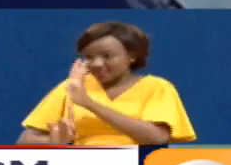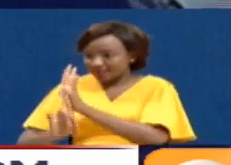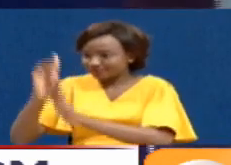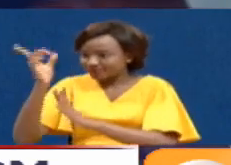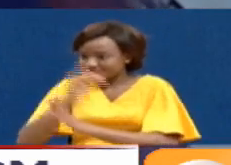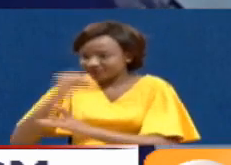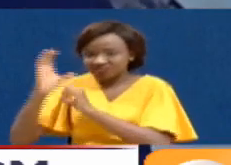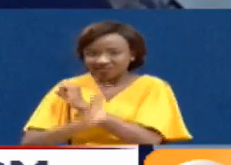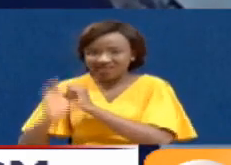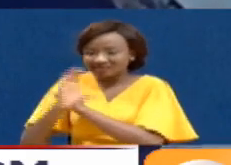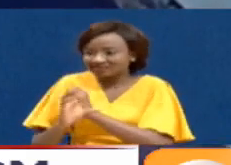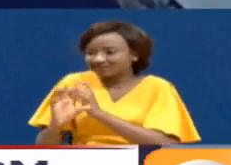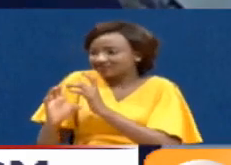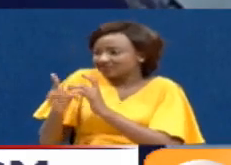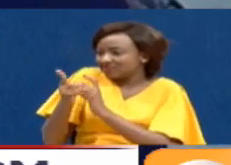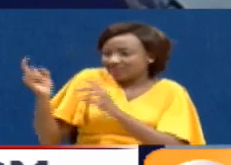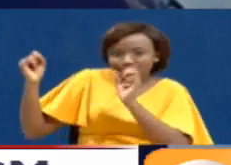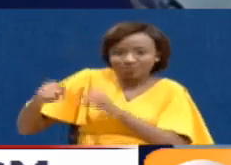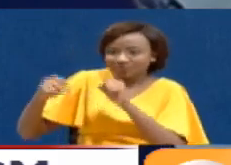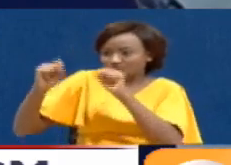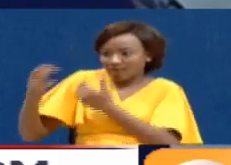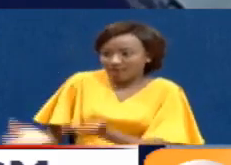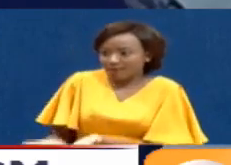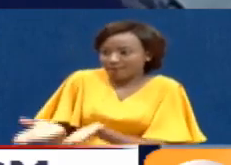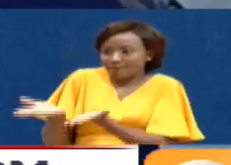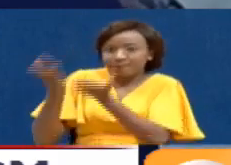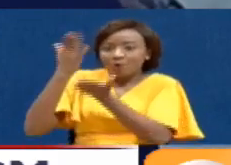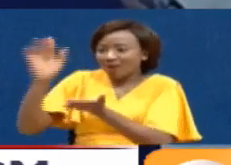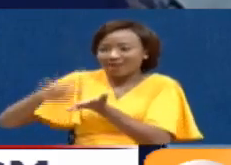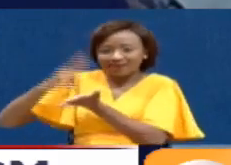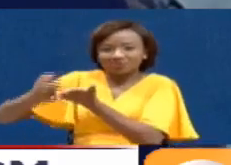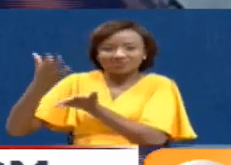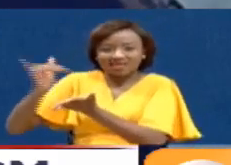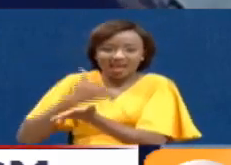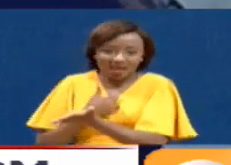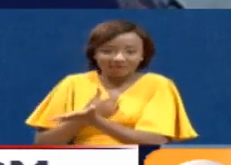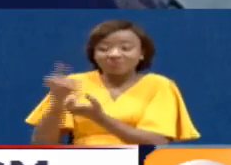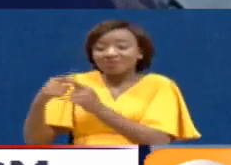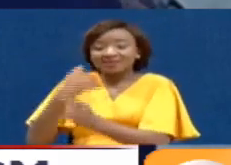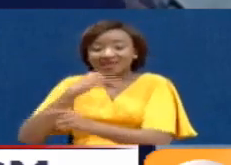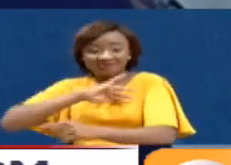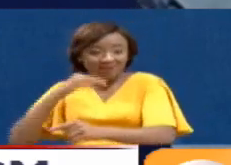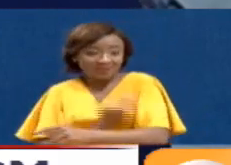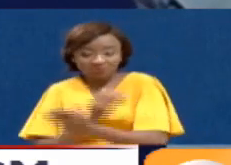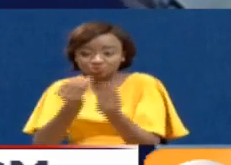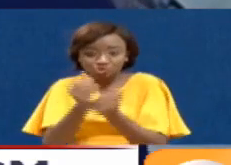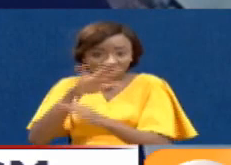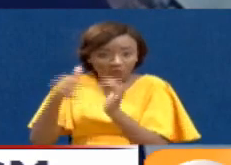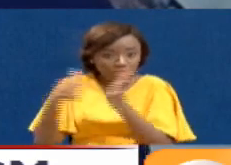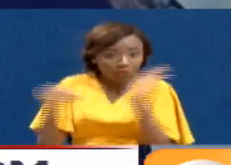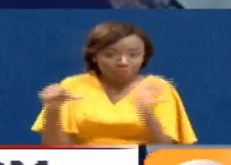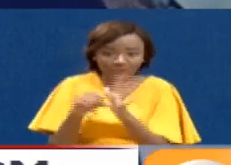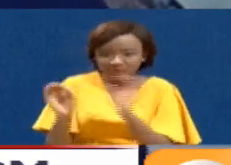has the possibility of doing better with its limited resources, but has no capacity to solve all the problems that